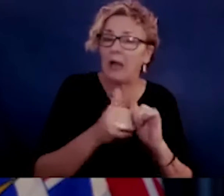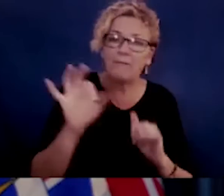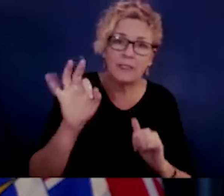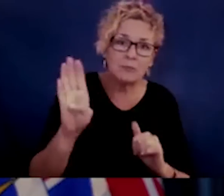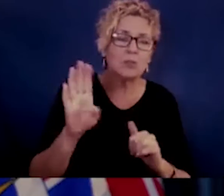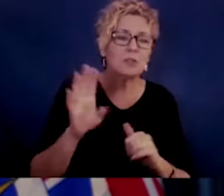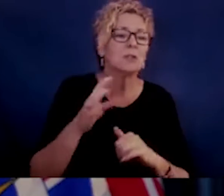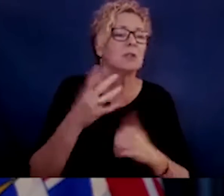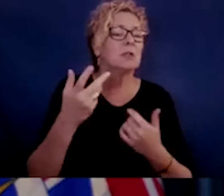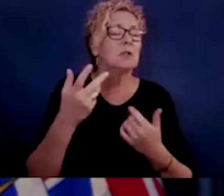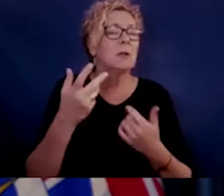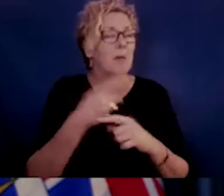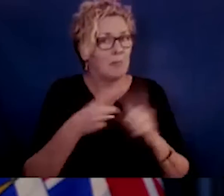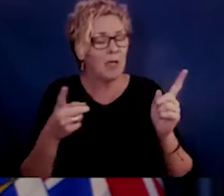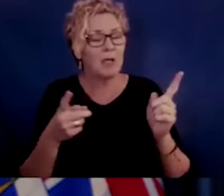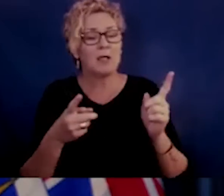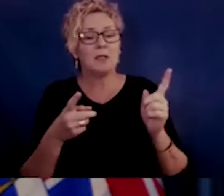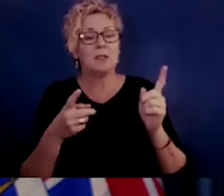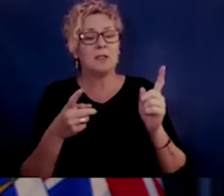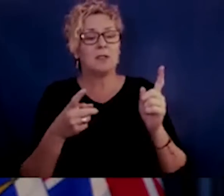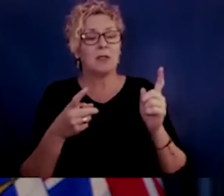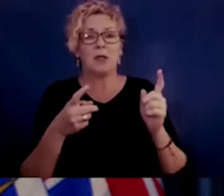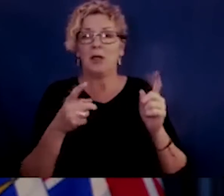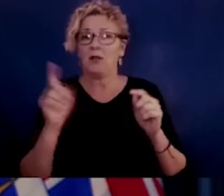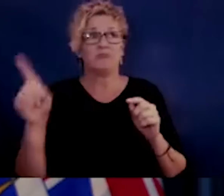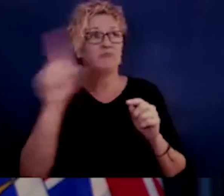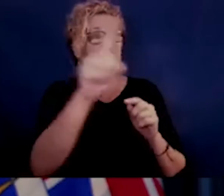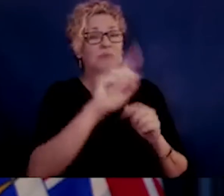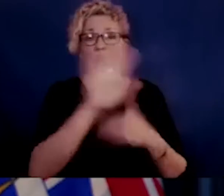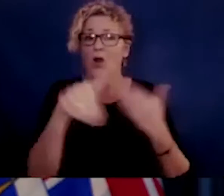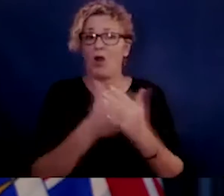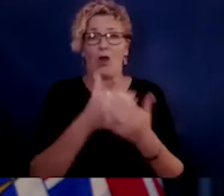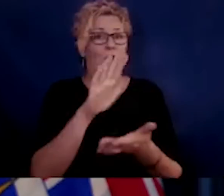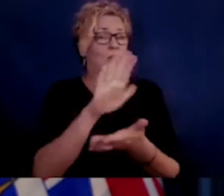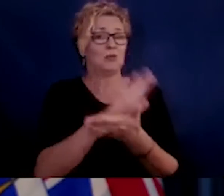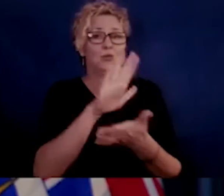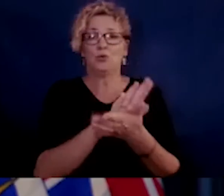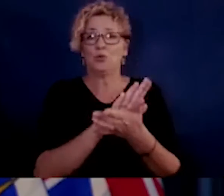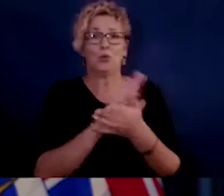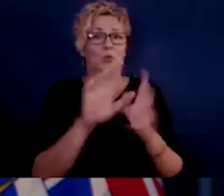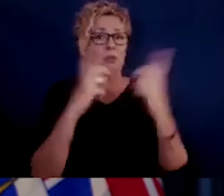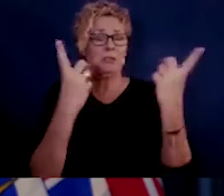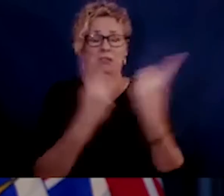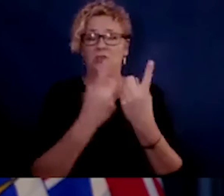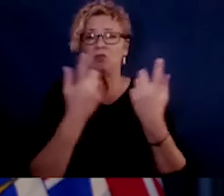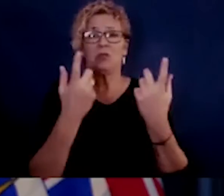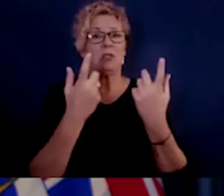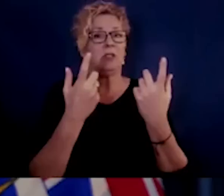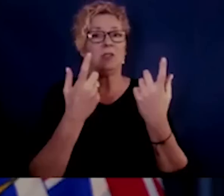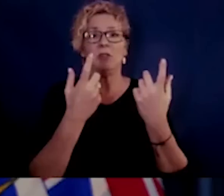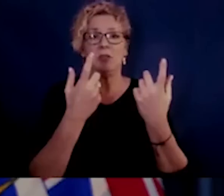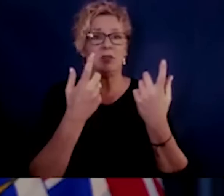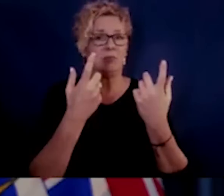how important it is to sanitize surfaces? Because there's been some discussion and debate on an international level about transmission of the